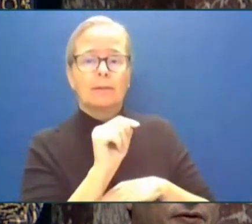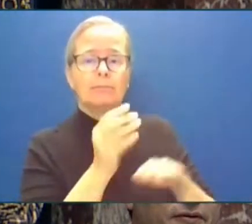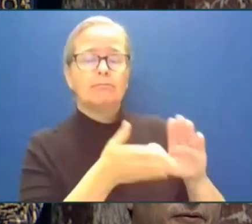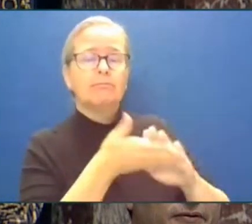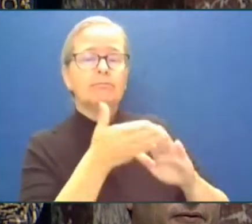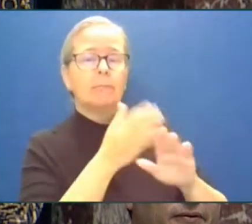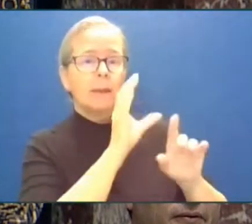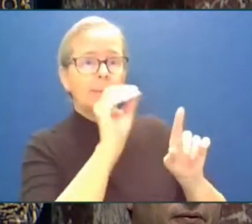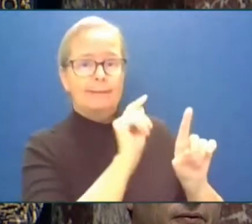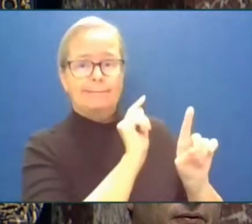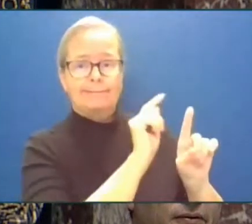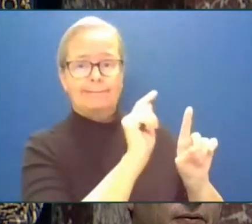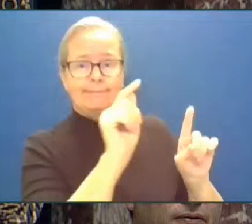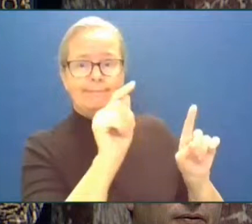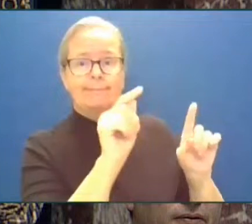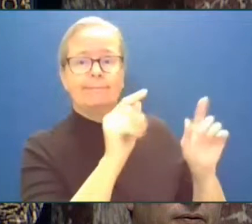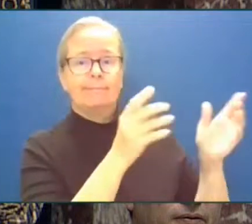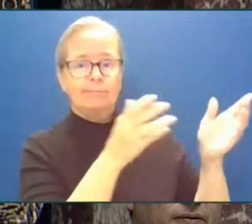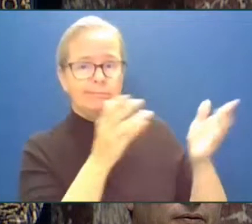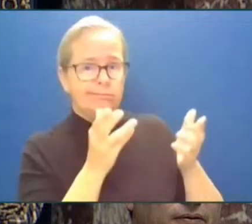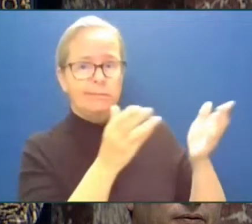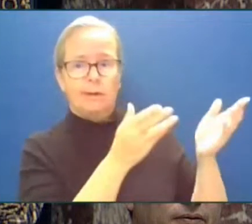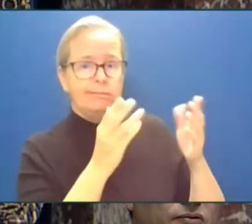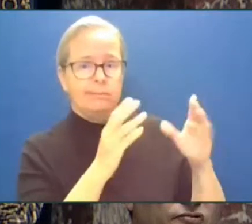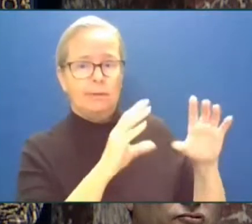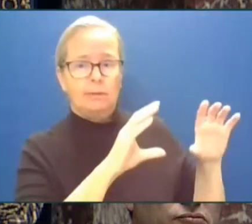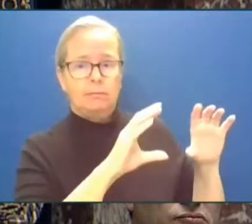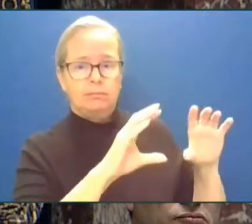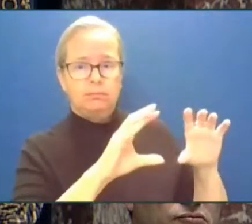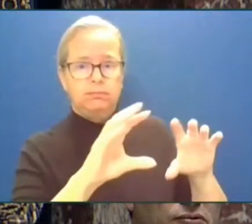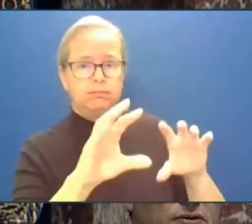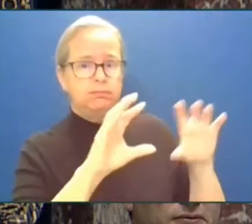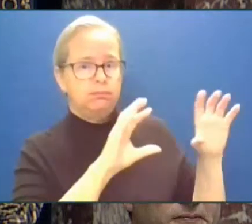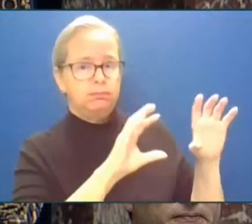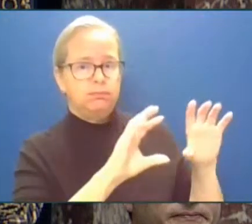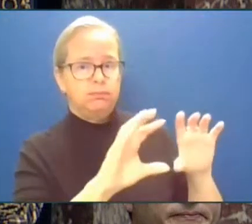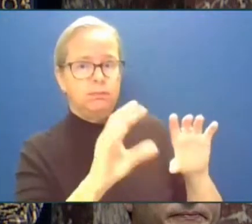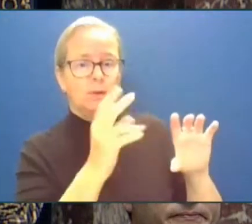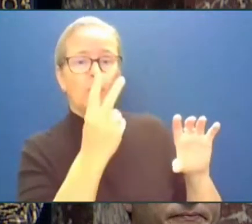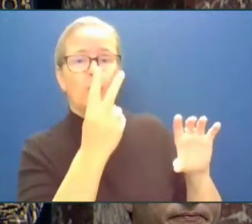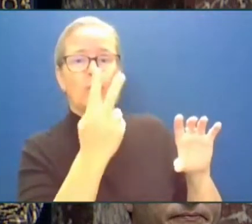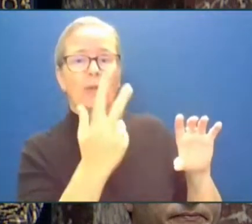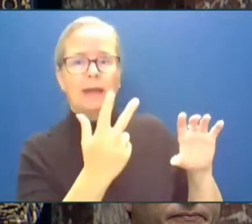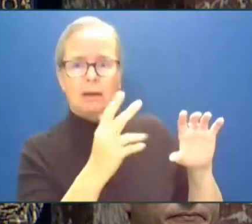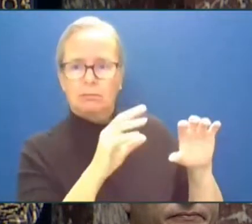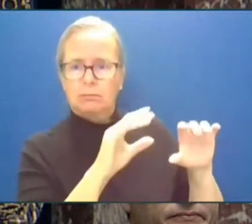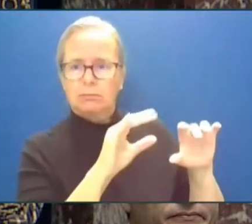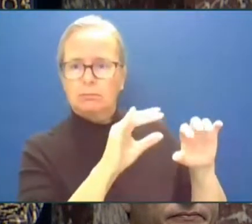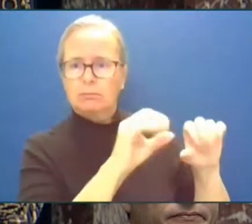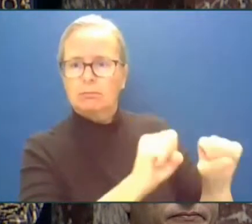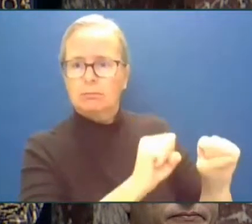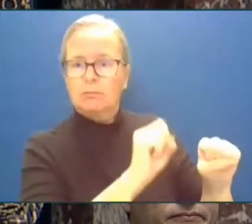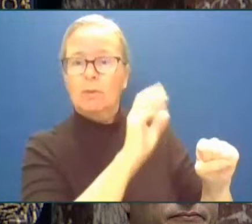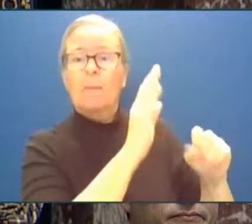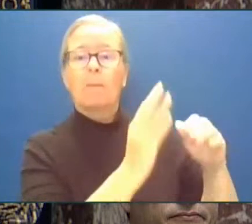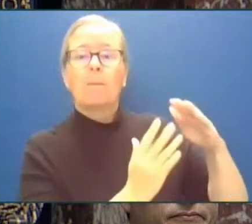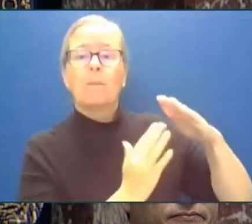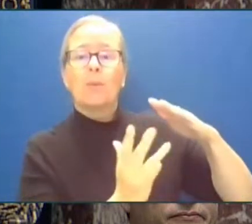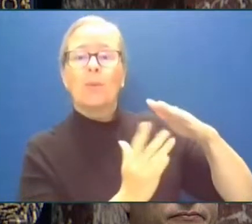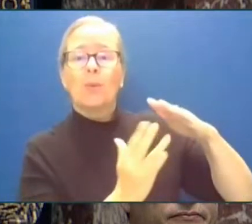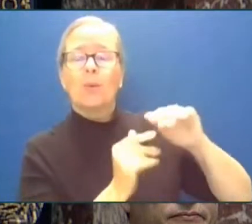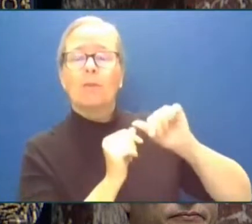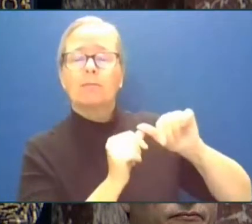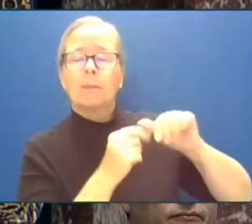industry. And, to correct the minister, burning wood pellets is actually more carbon intensive than burning